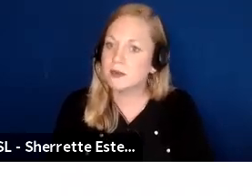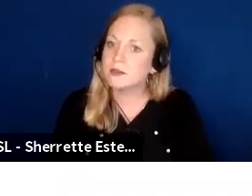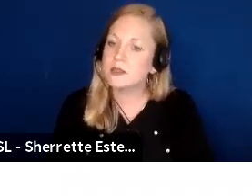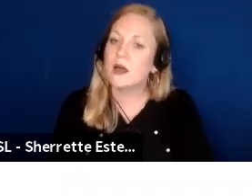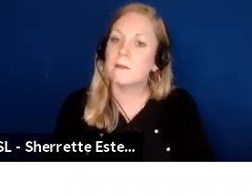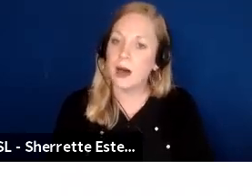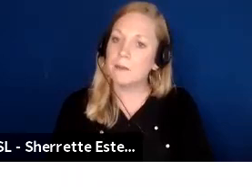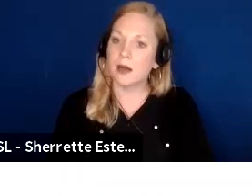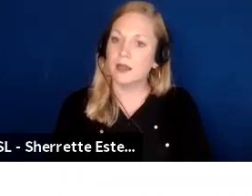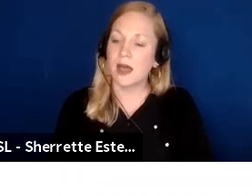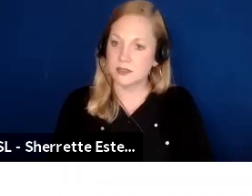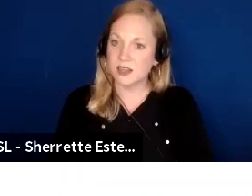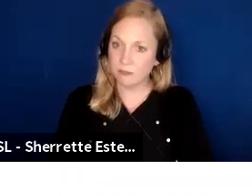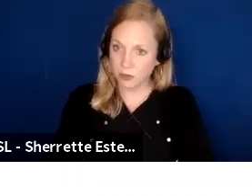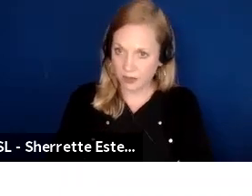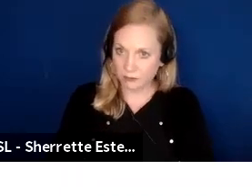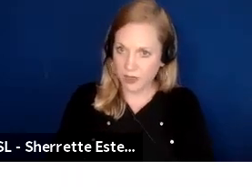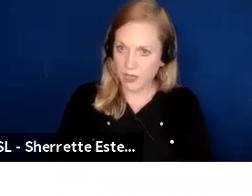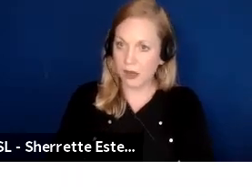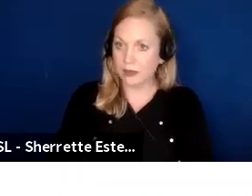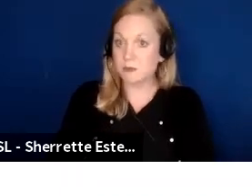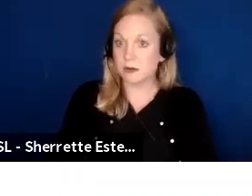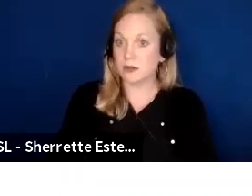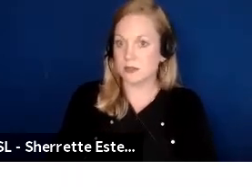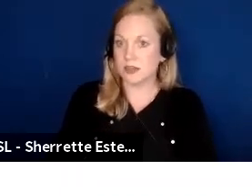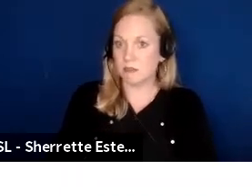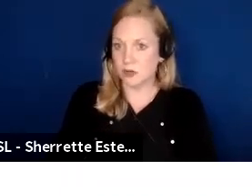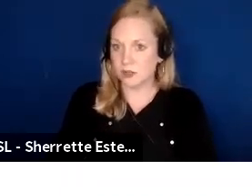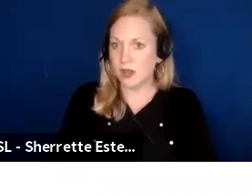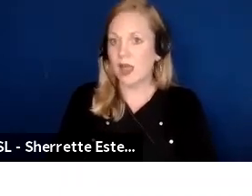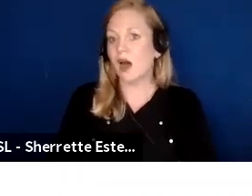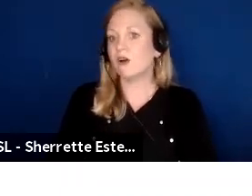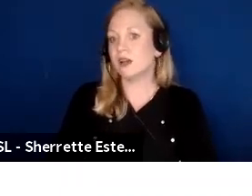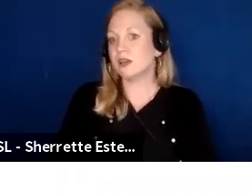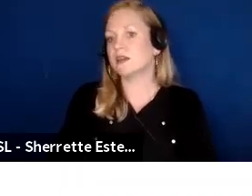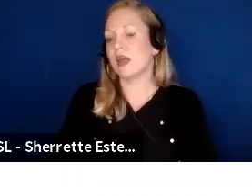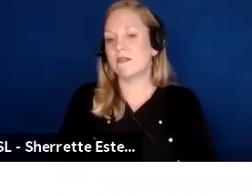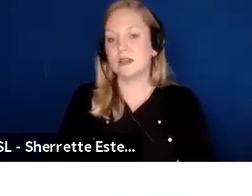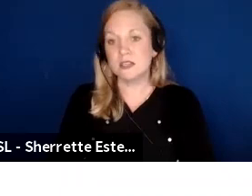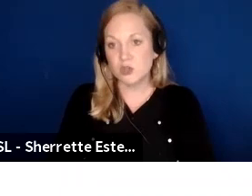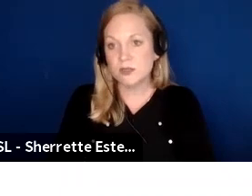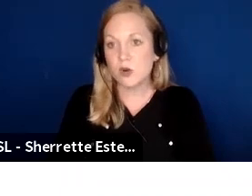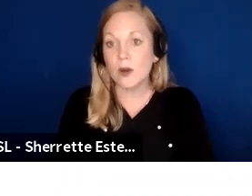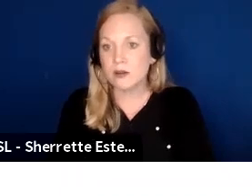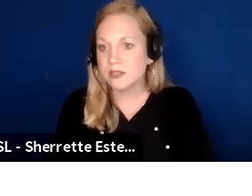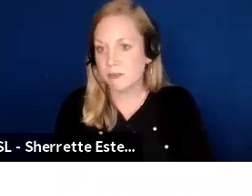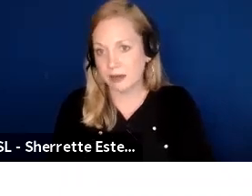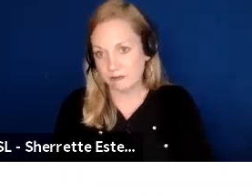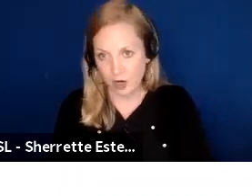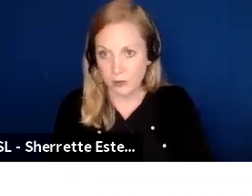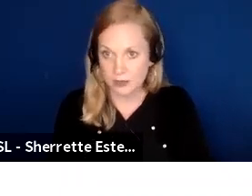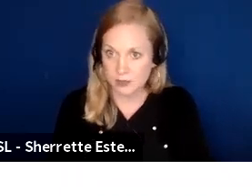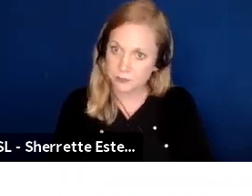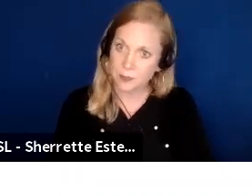essentially means my body as a deaf person and my experience as a deaf person. How can I have continuous awareness of